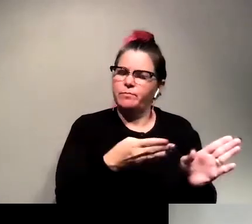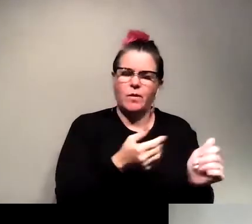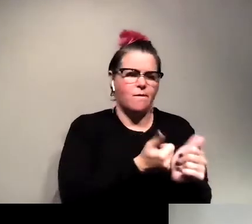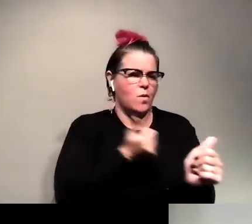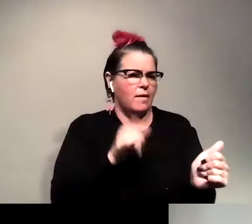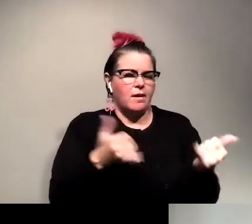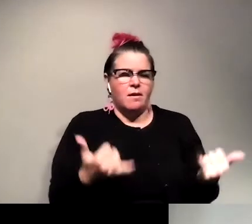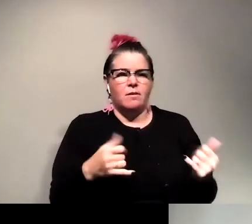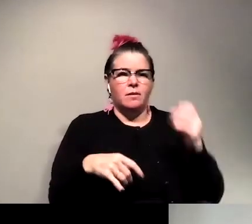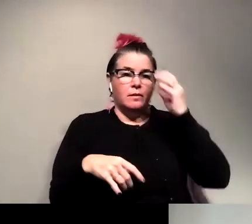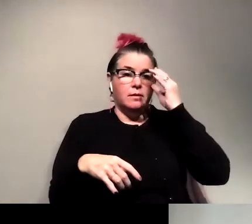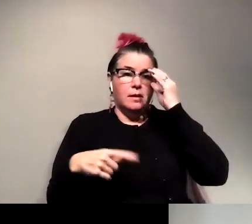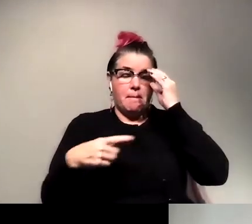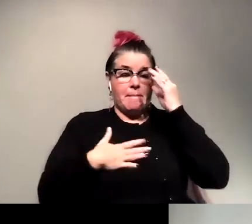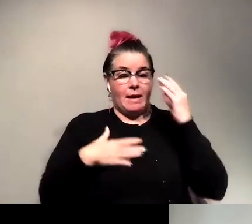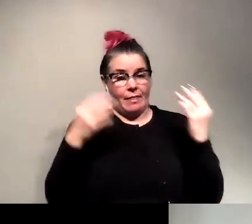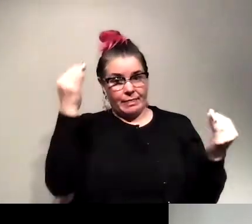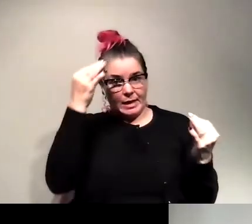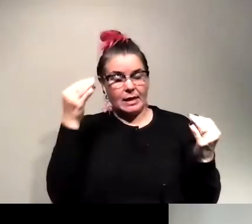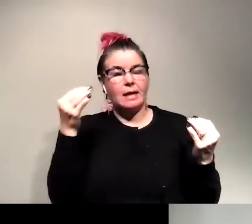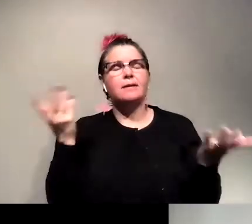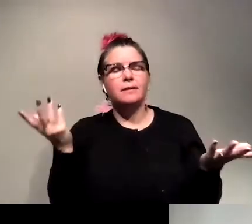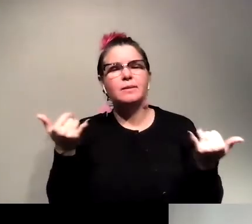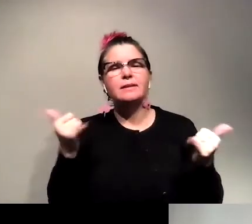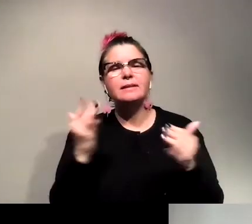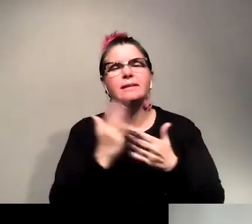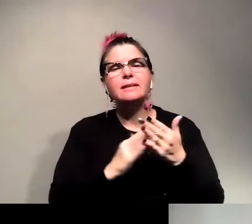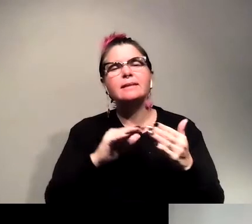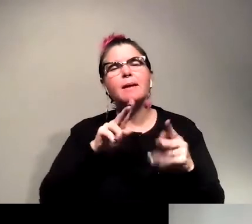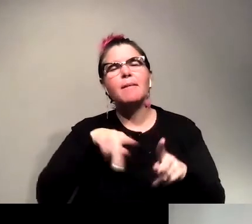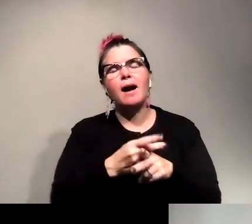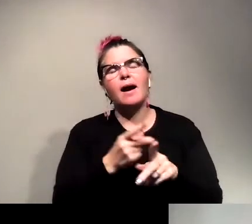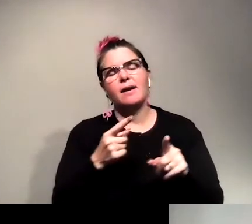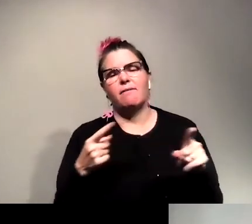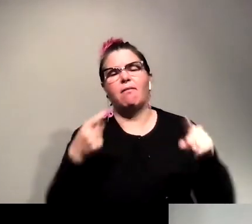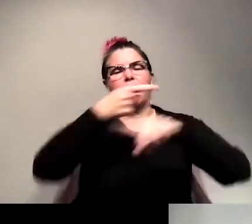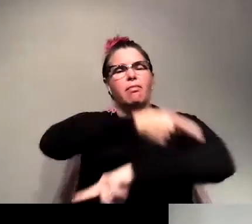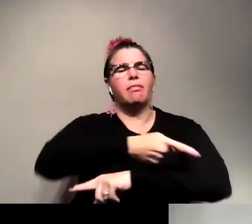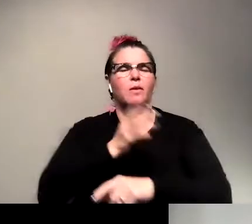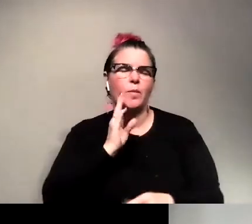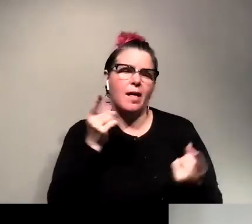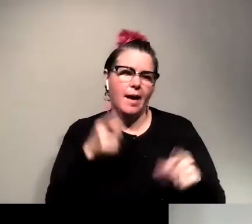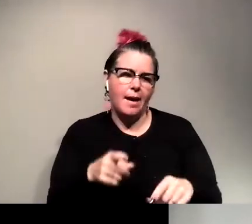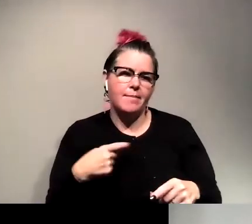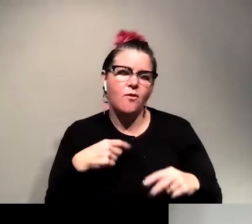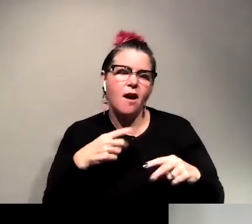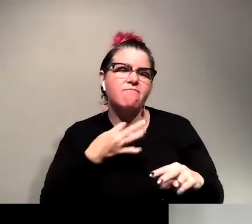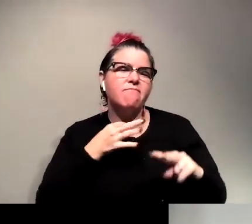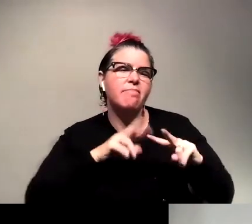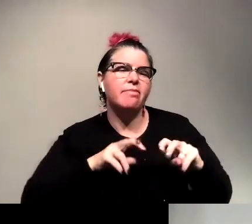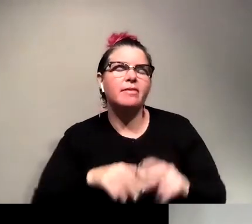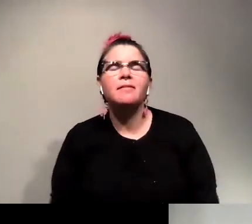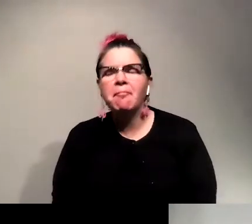my thought is still there's going to probably be some sort of effect, like cross effect onto other fields. So I'd like to look at that. That's